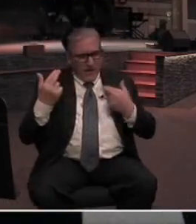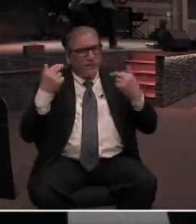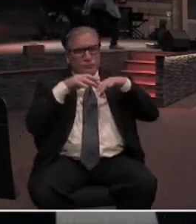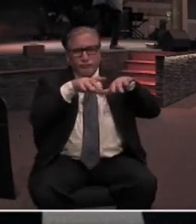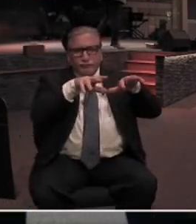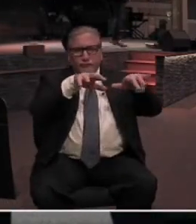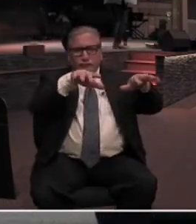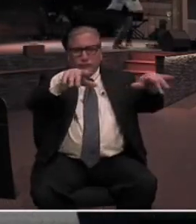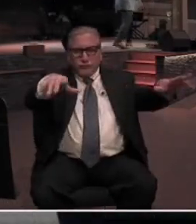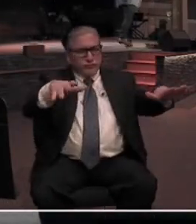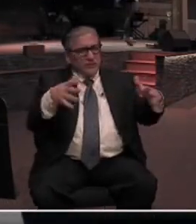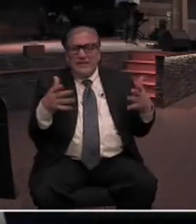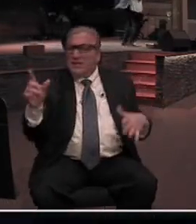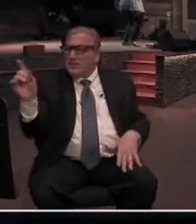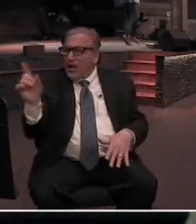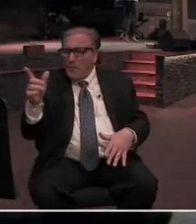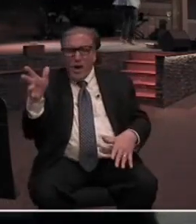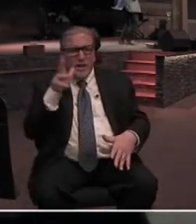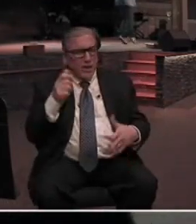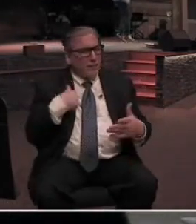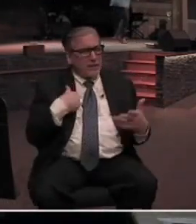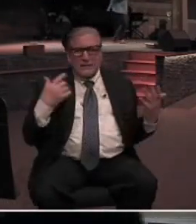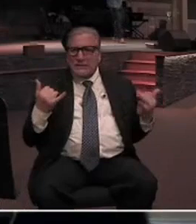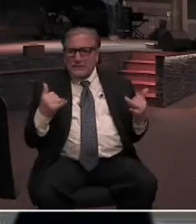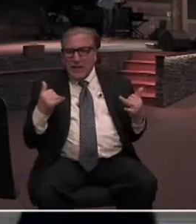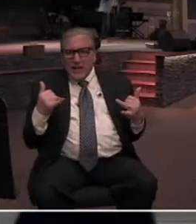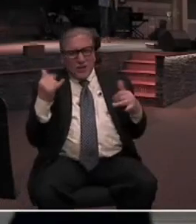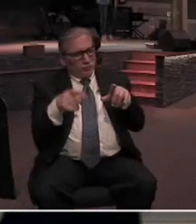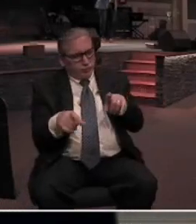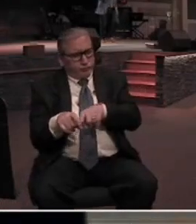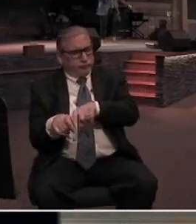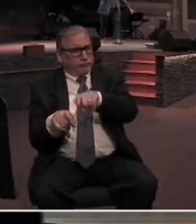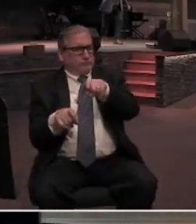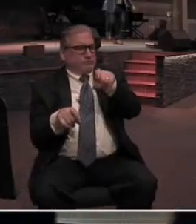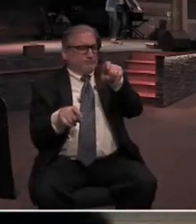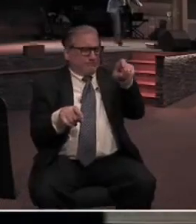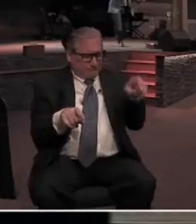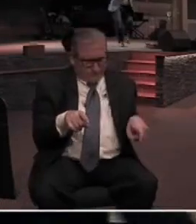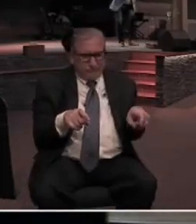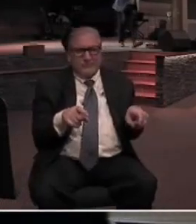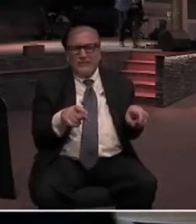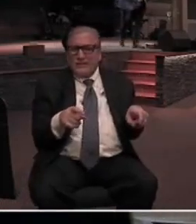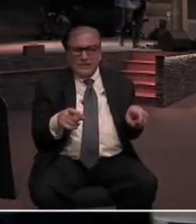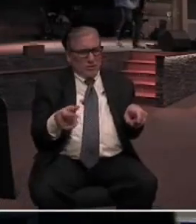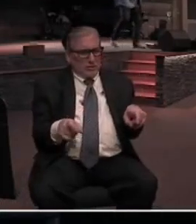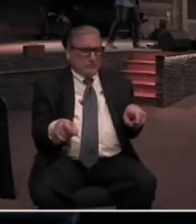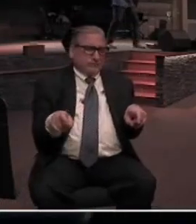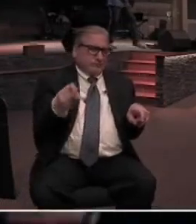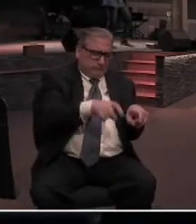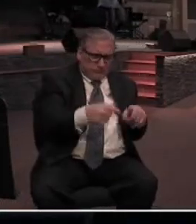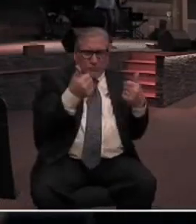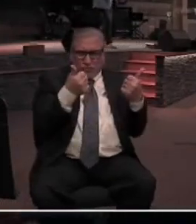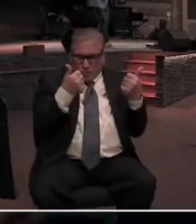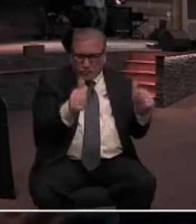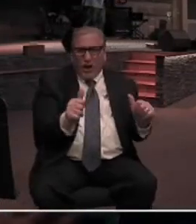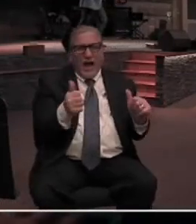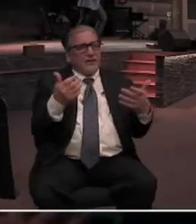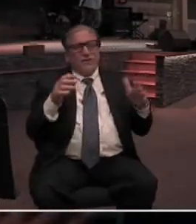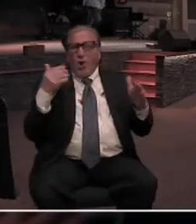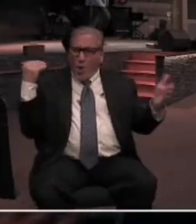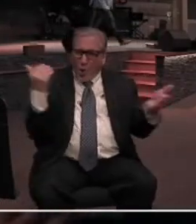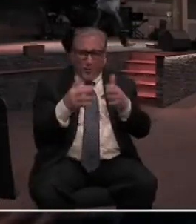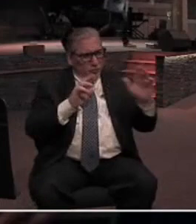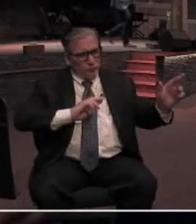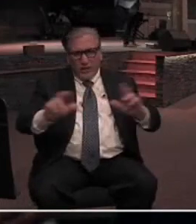your leg over the edge of the bed. You're about to make a full recovery. I know you've been